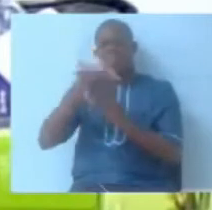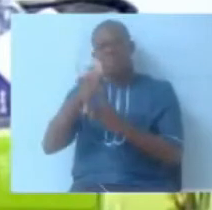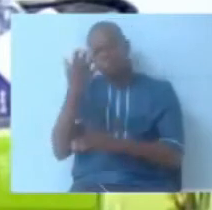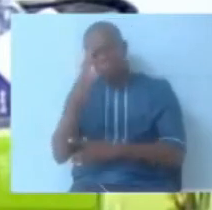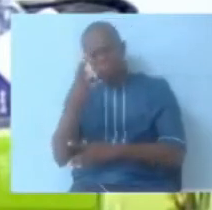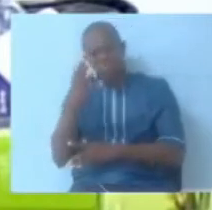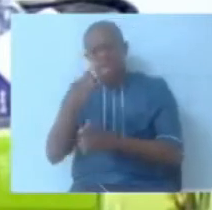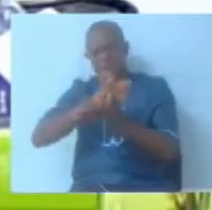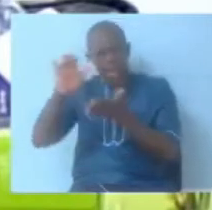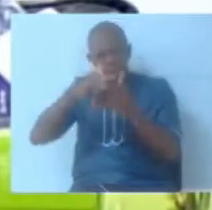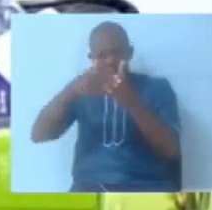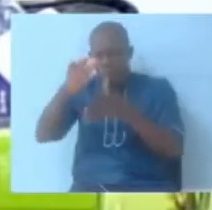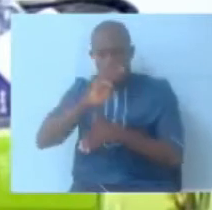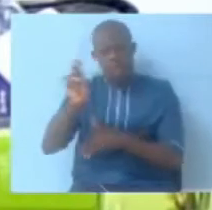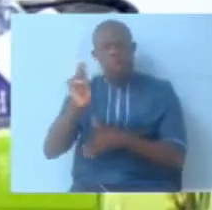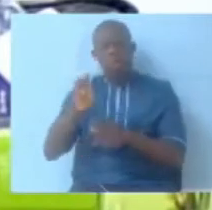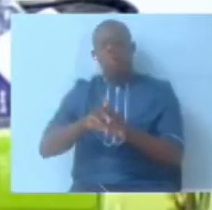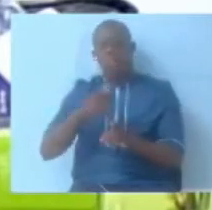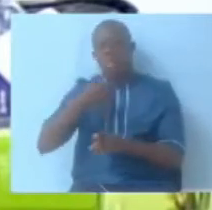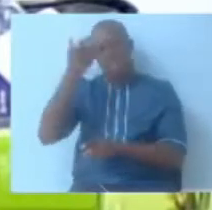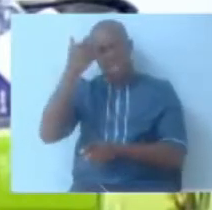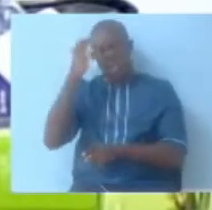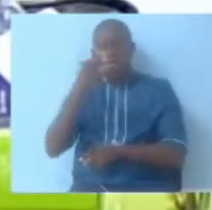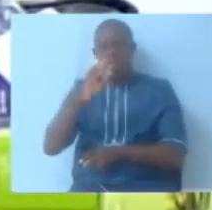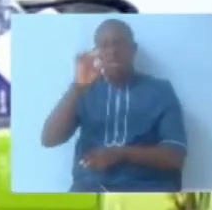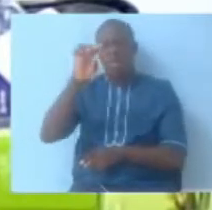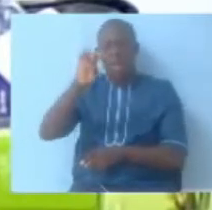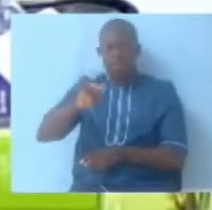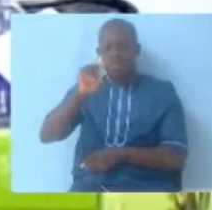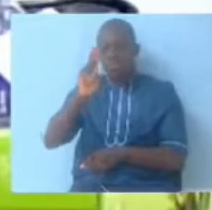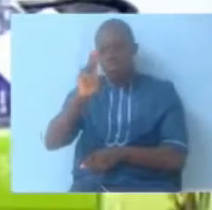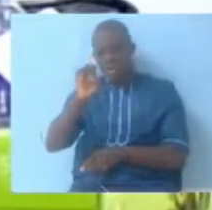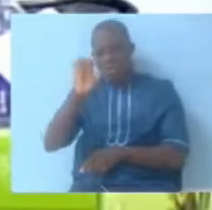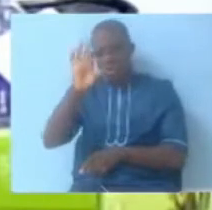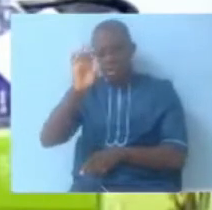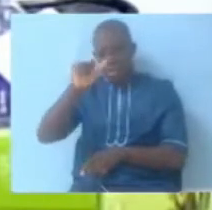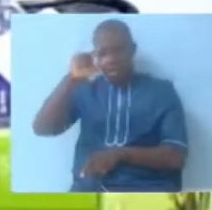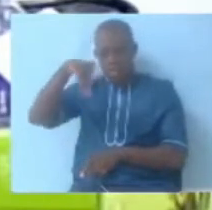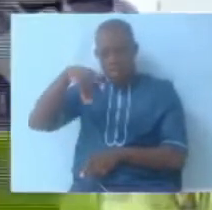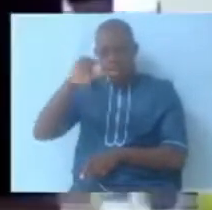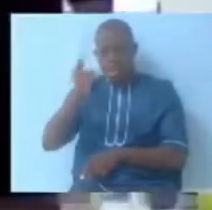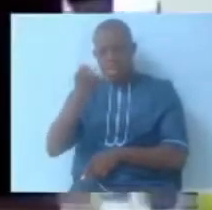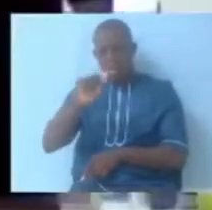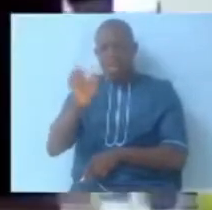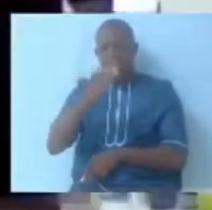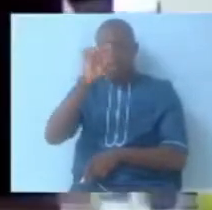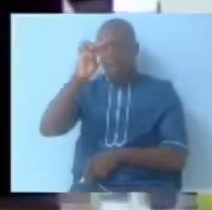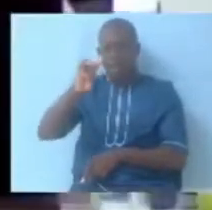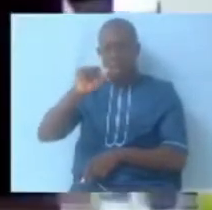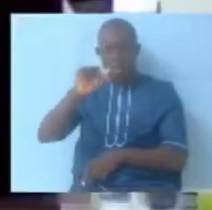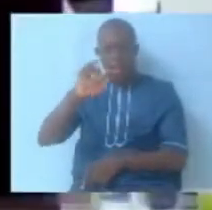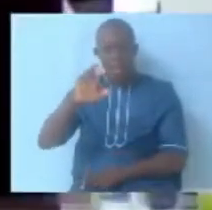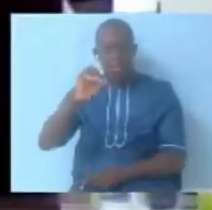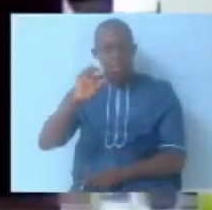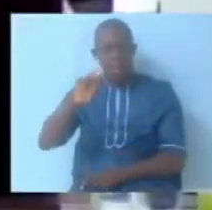Among koima baba bakere bari nganyi miro soto kwa tumo membije kafayne Mustafa Marong. This material time is what